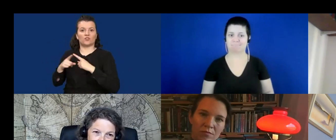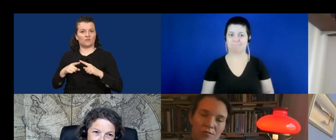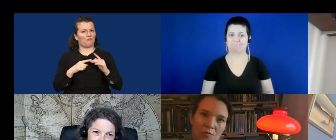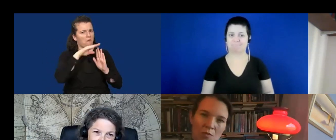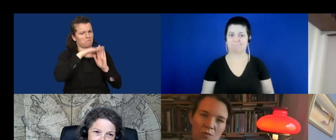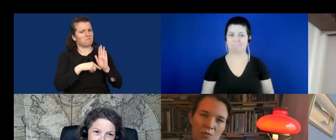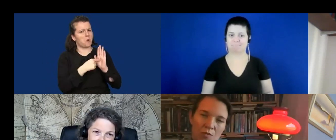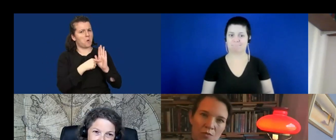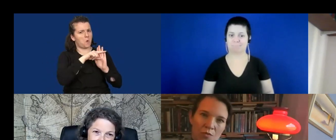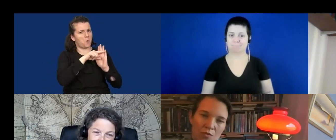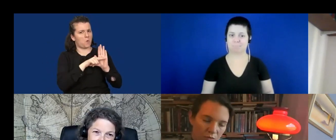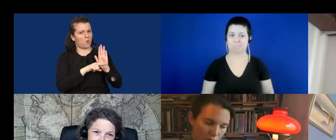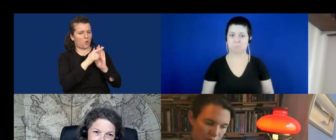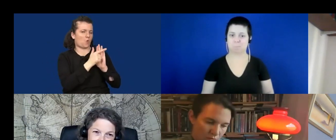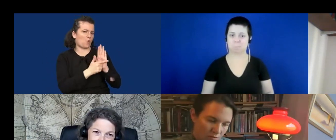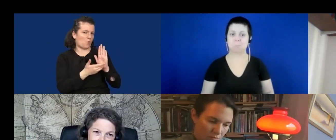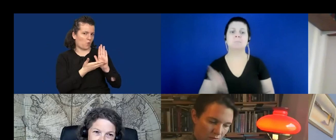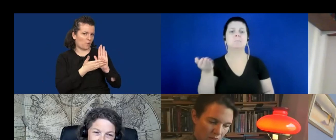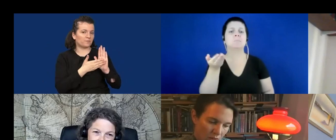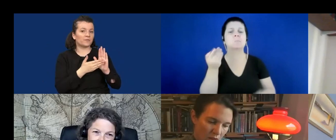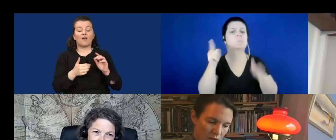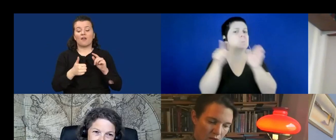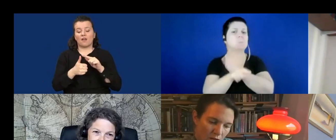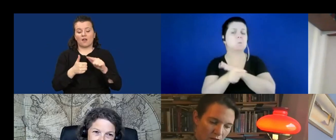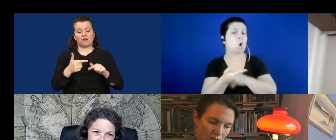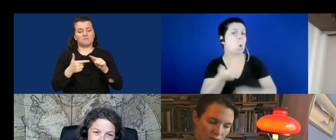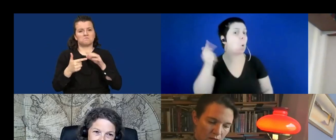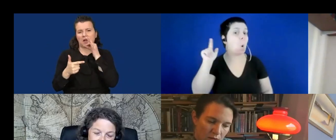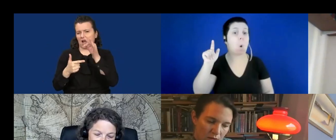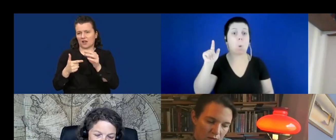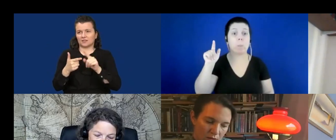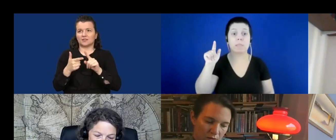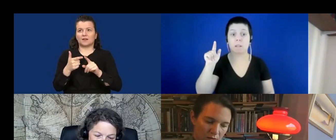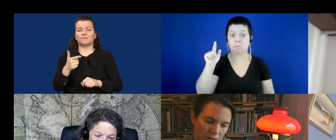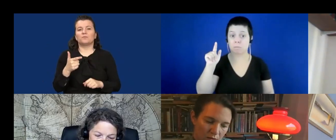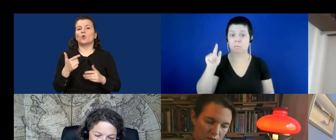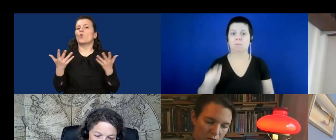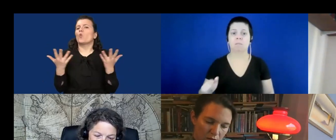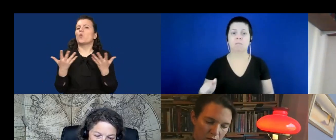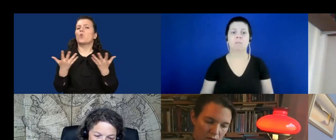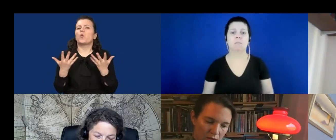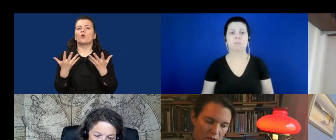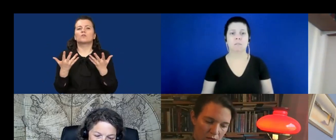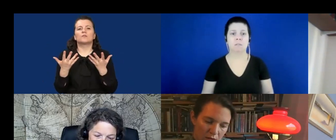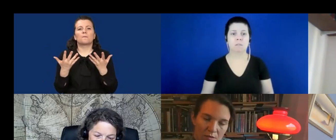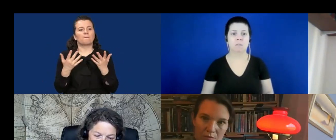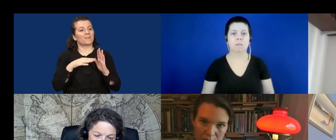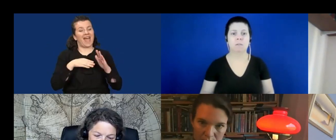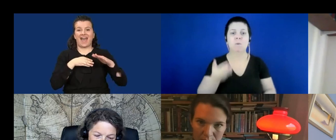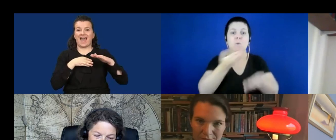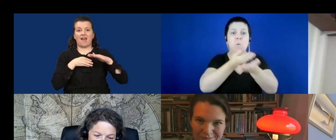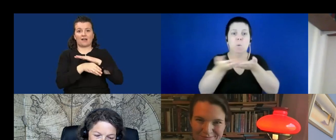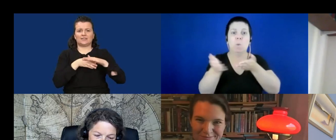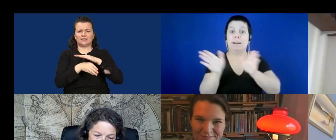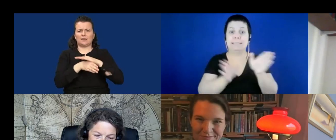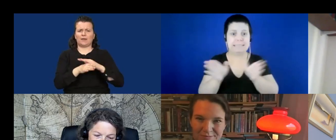ask another question, which is, what is needed to implement accessibility in practice at a